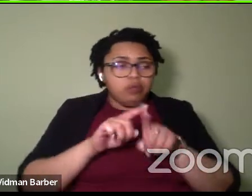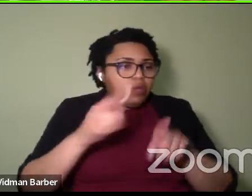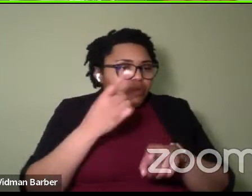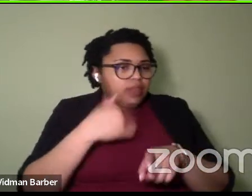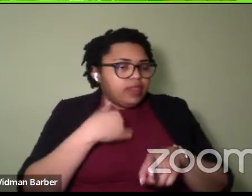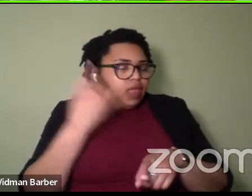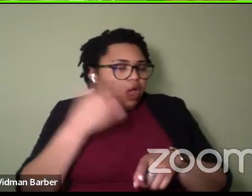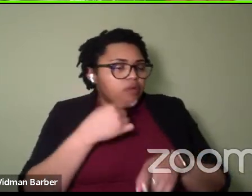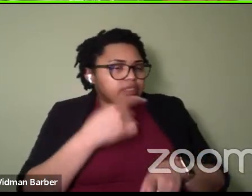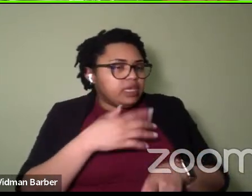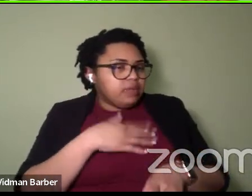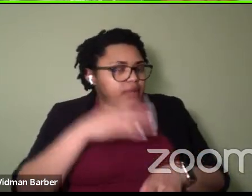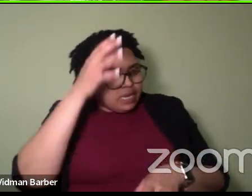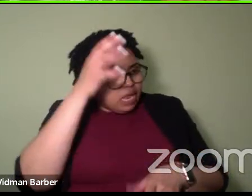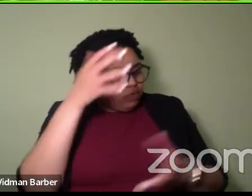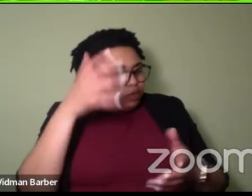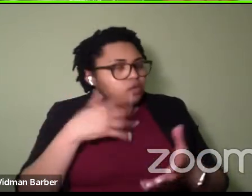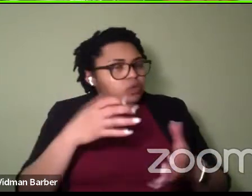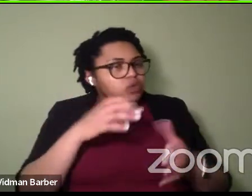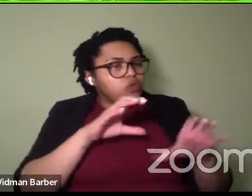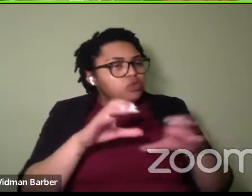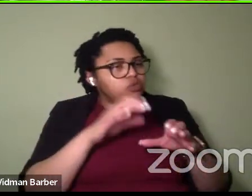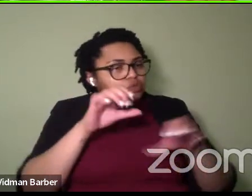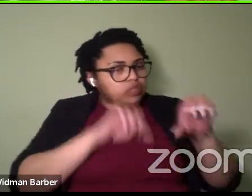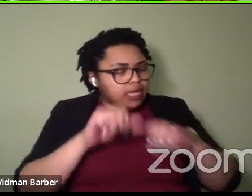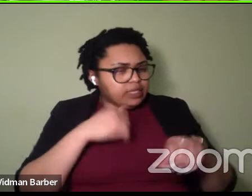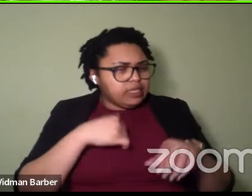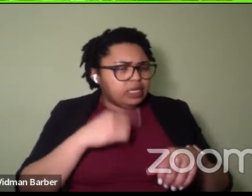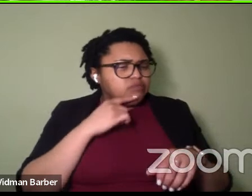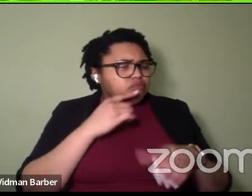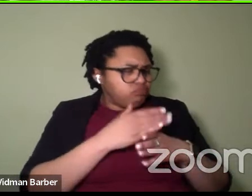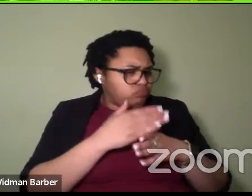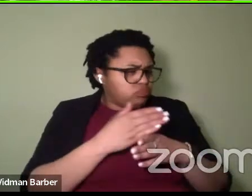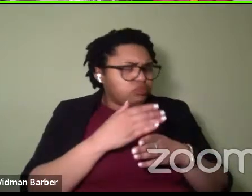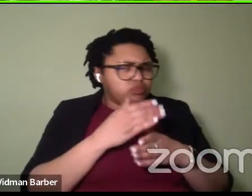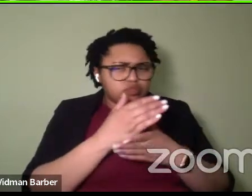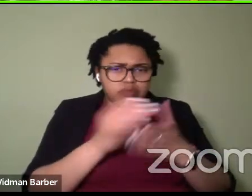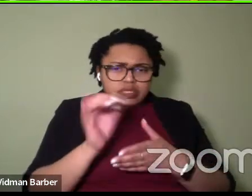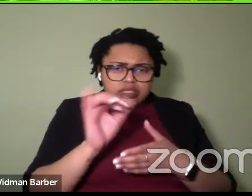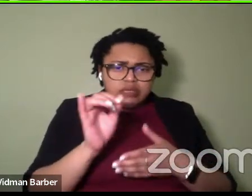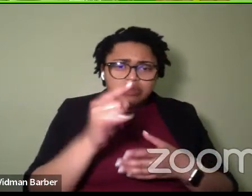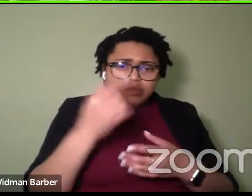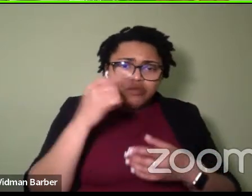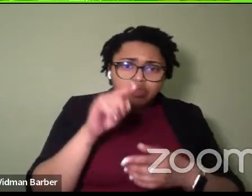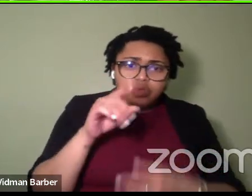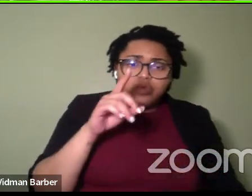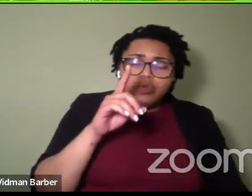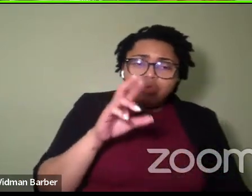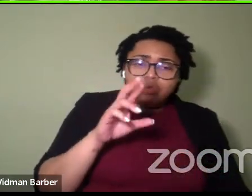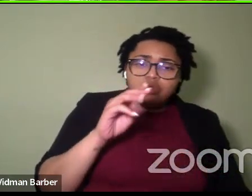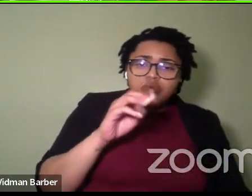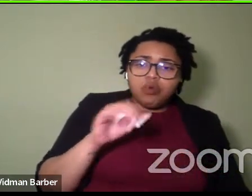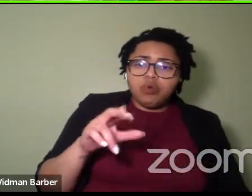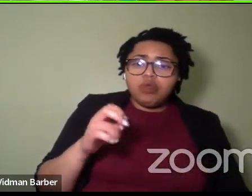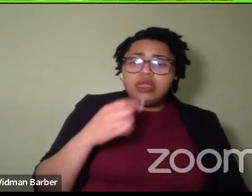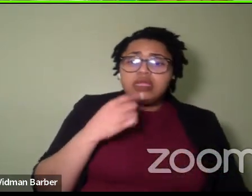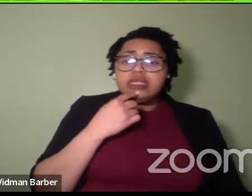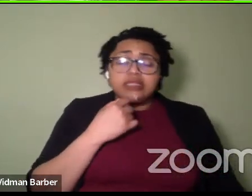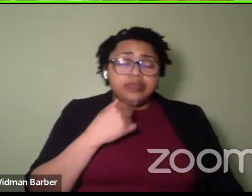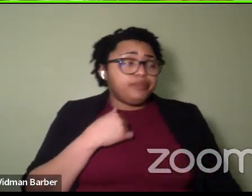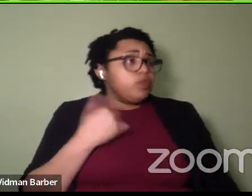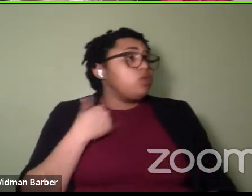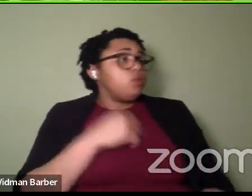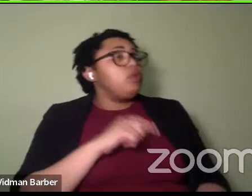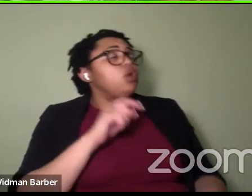just want to do science. And I kind of, share something similar to you, Dr. Moore. And what he told me was that we were redefining what science